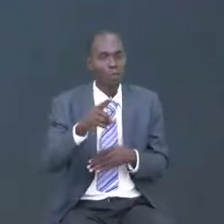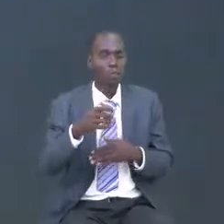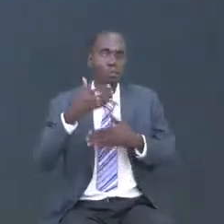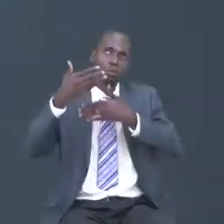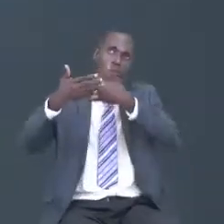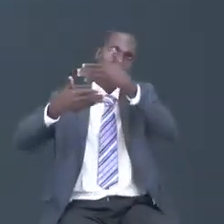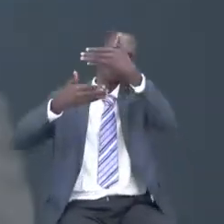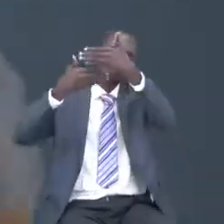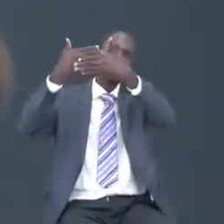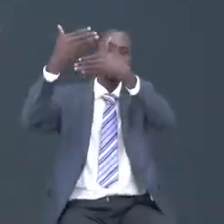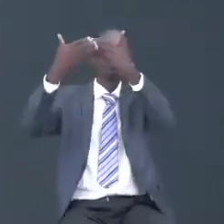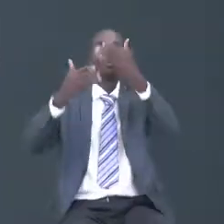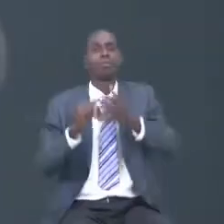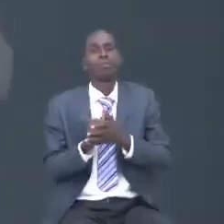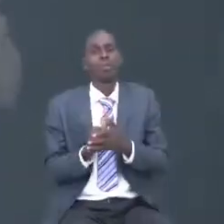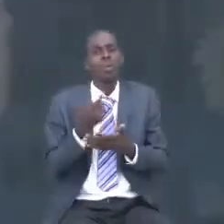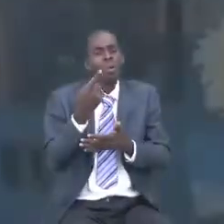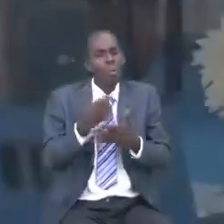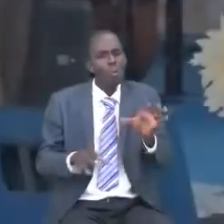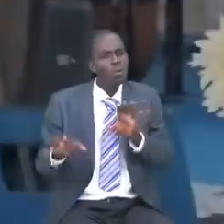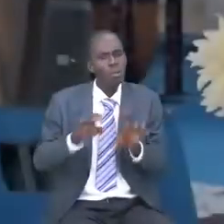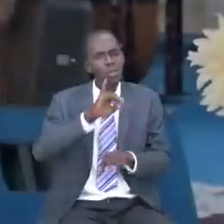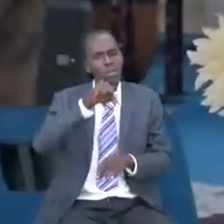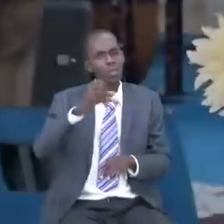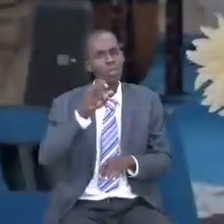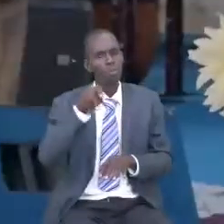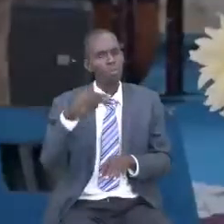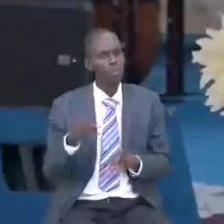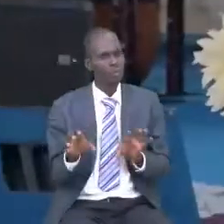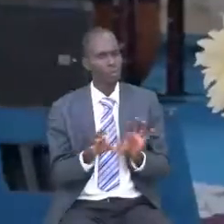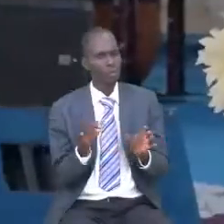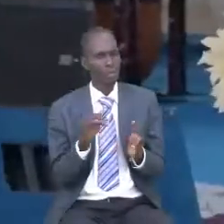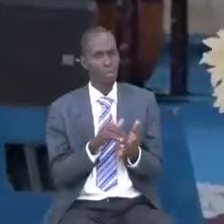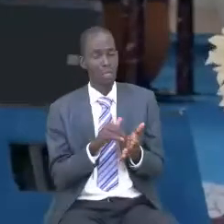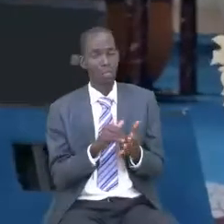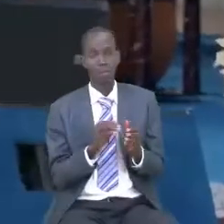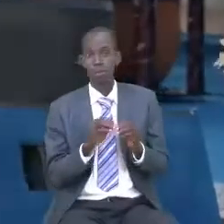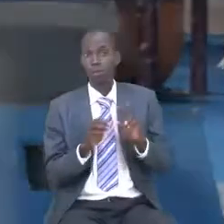did Joseph do for him to have progress